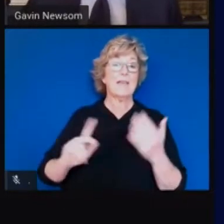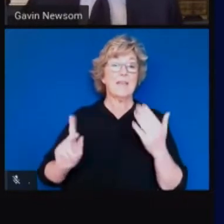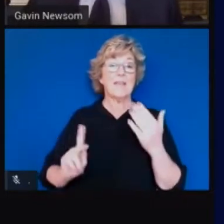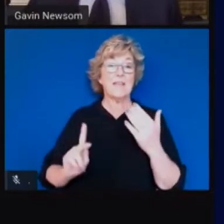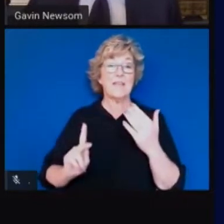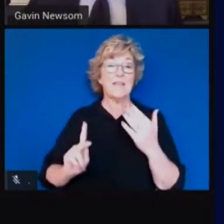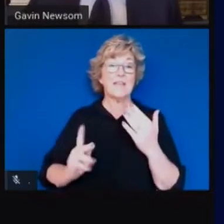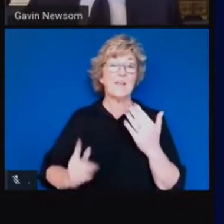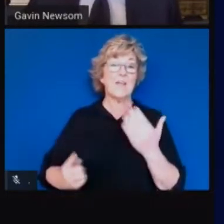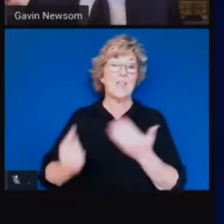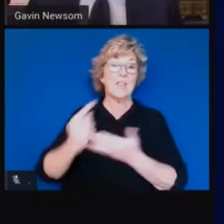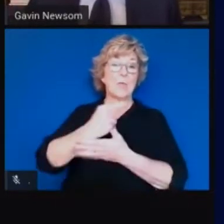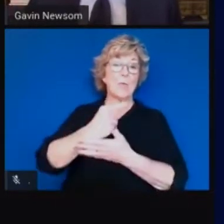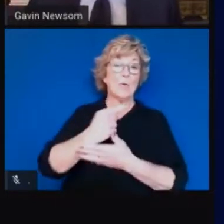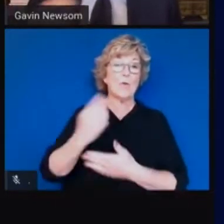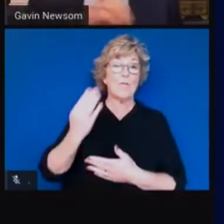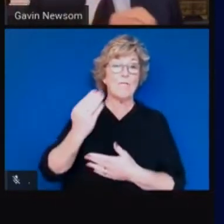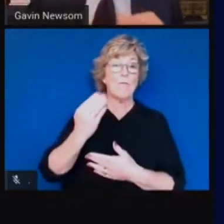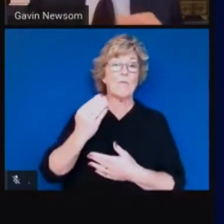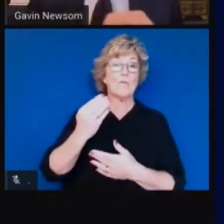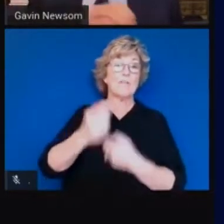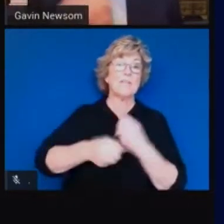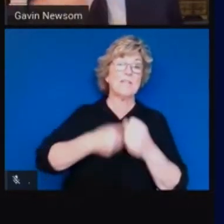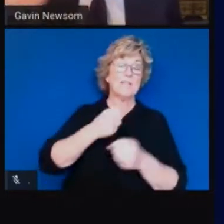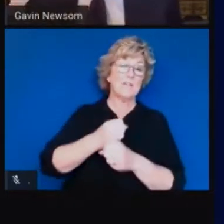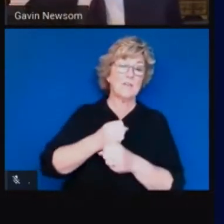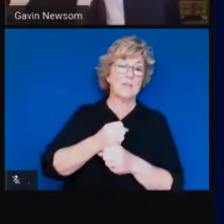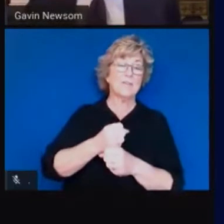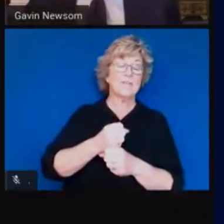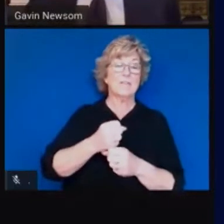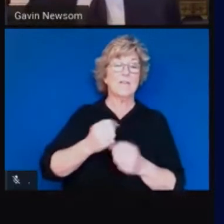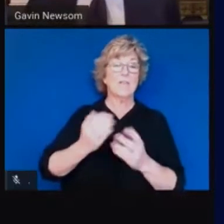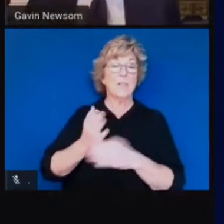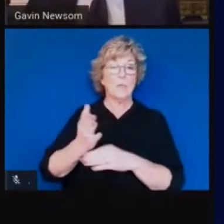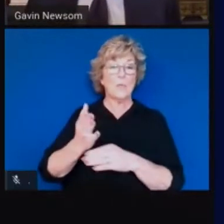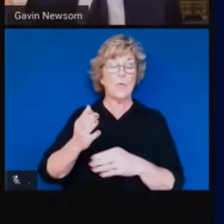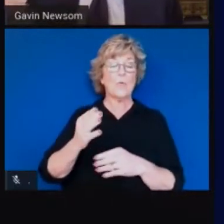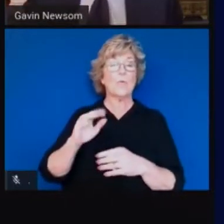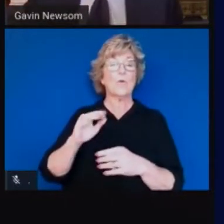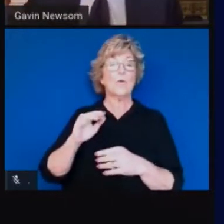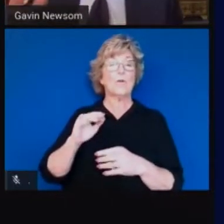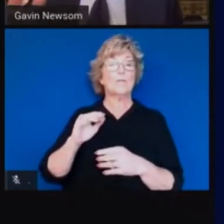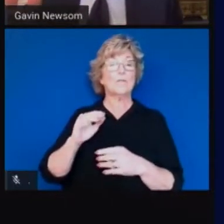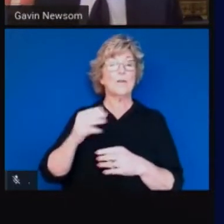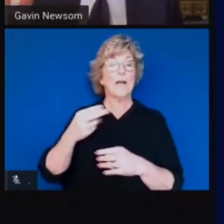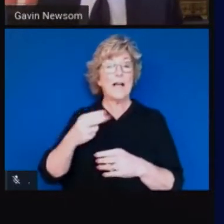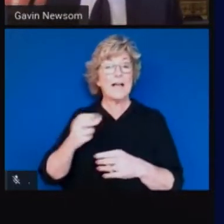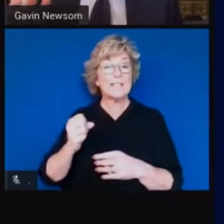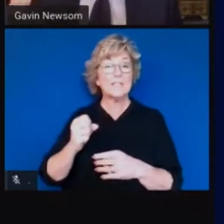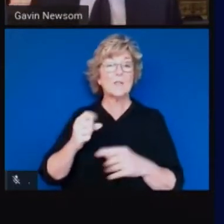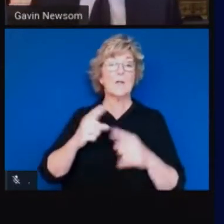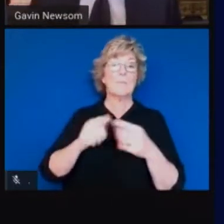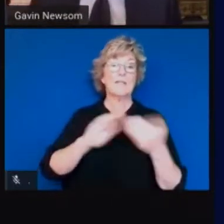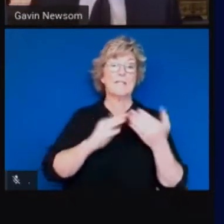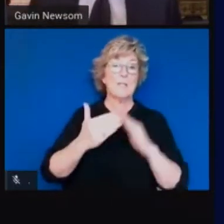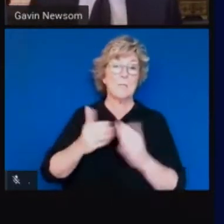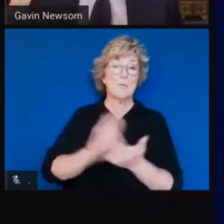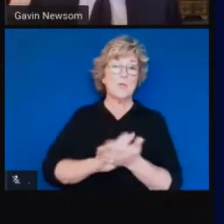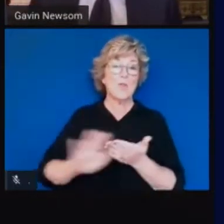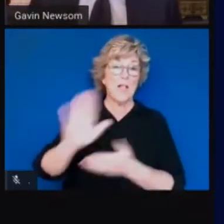college system. We'll be talking a lot more about how that allocation is distributed. But again, plus or minus, these are